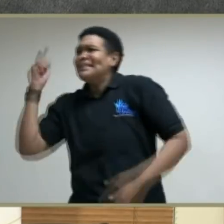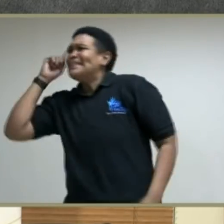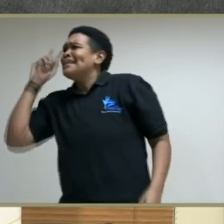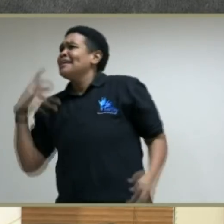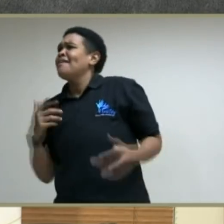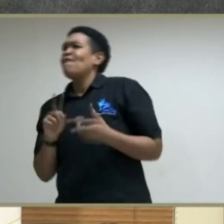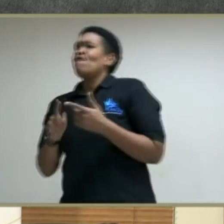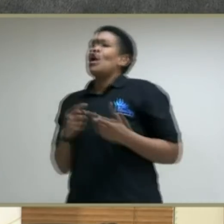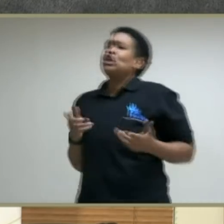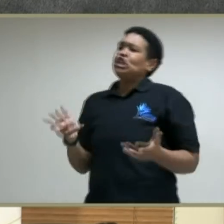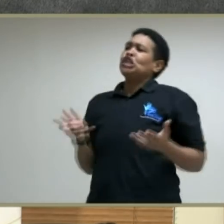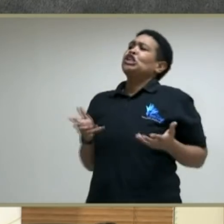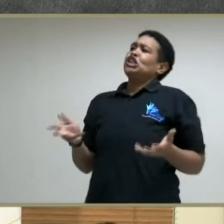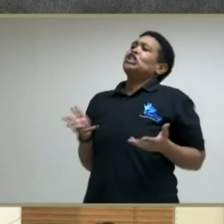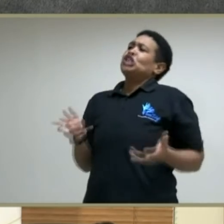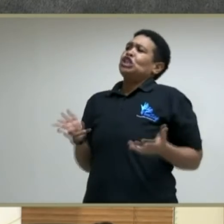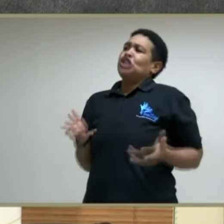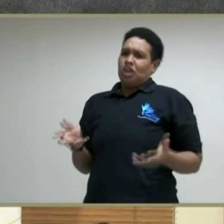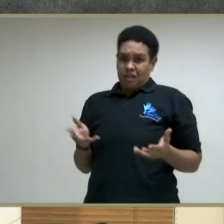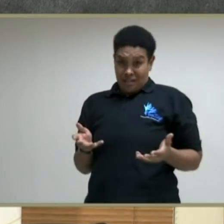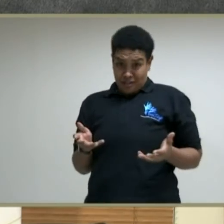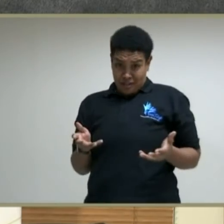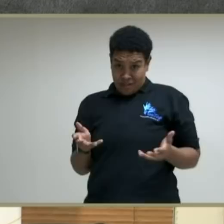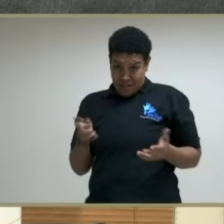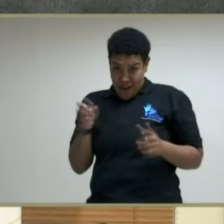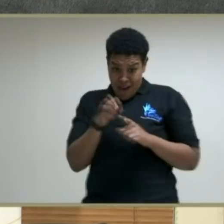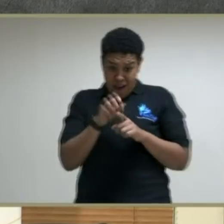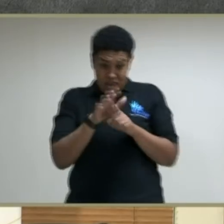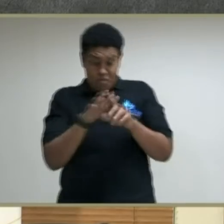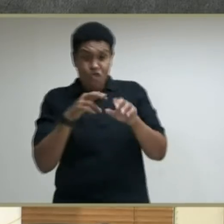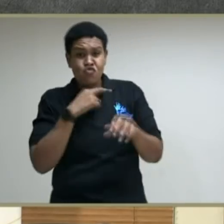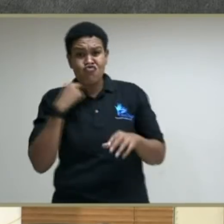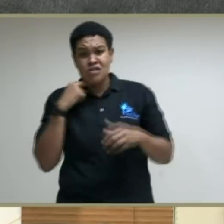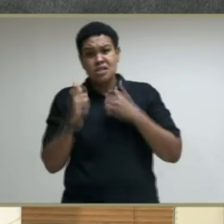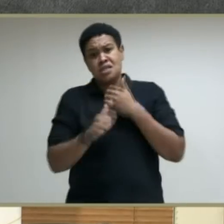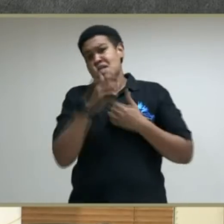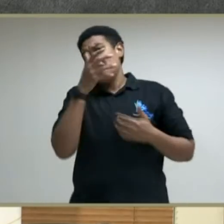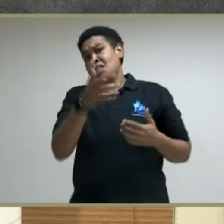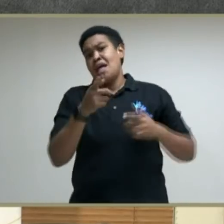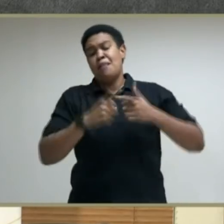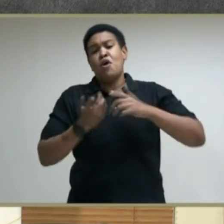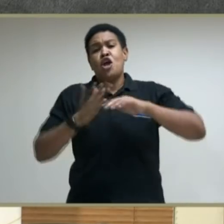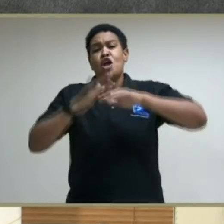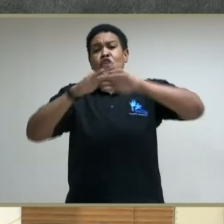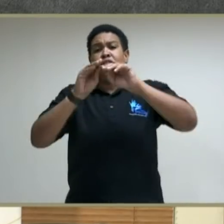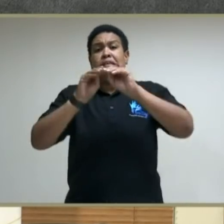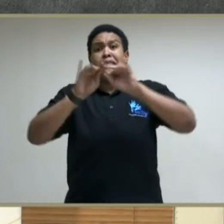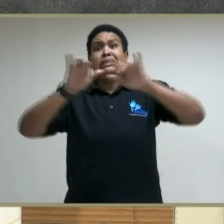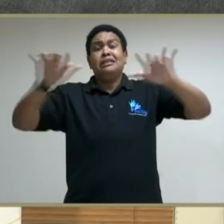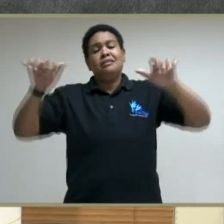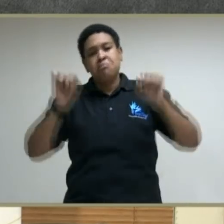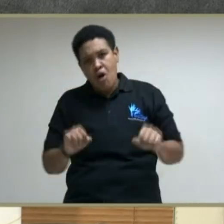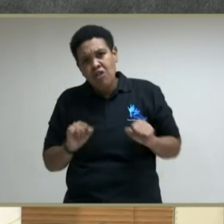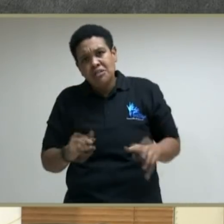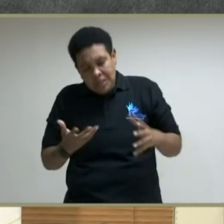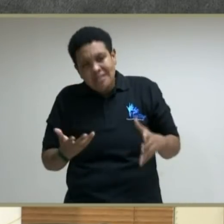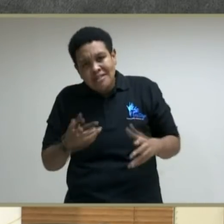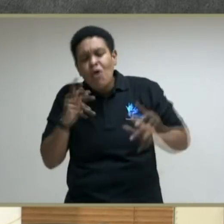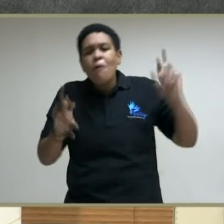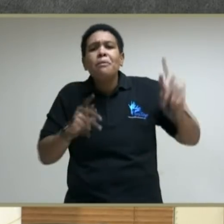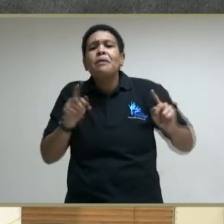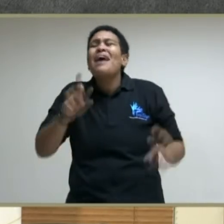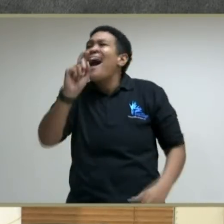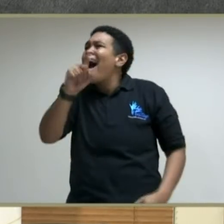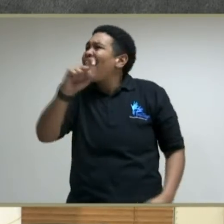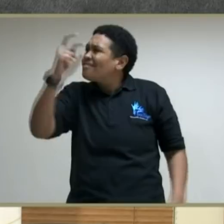friends, and there's a huge risk of exposure and increase in the number of cases. So persons have